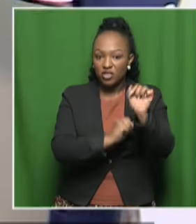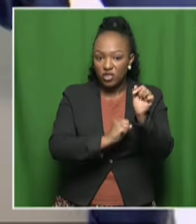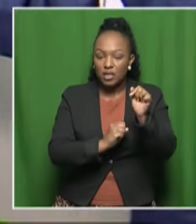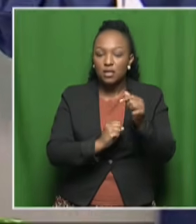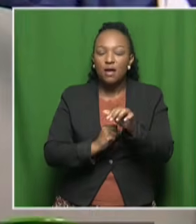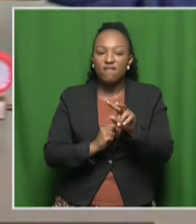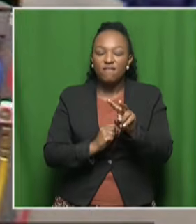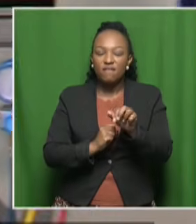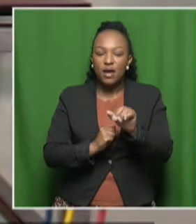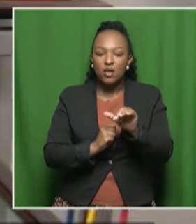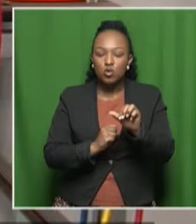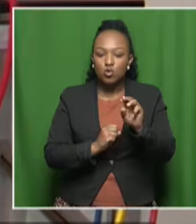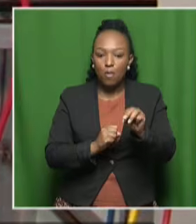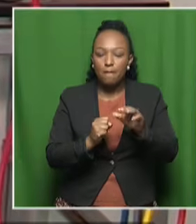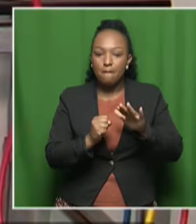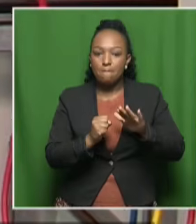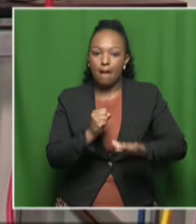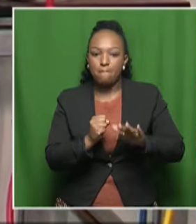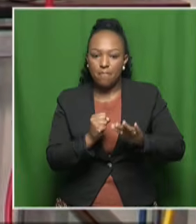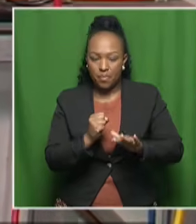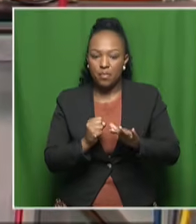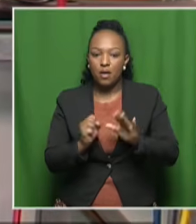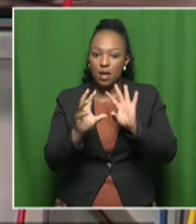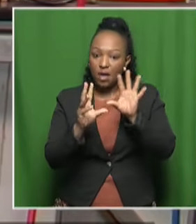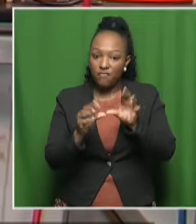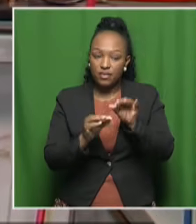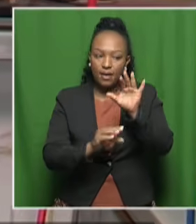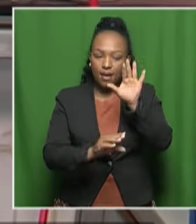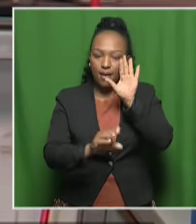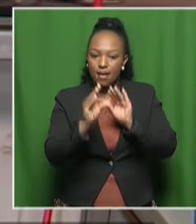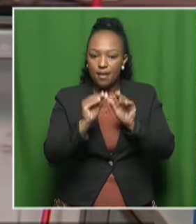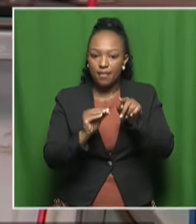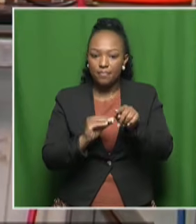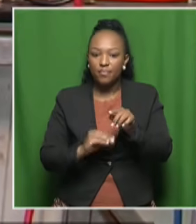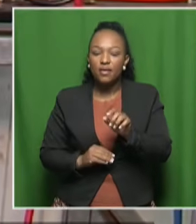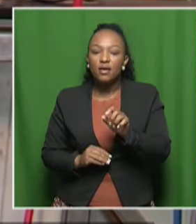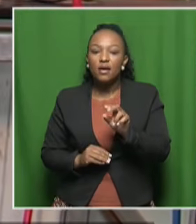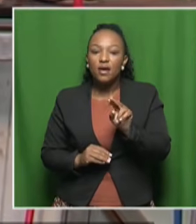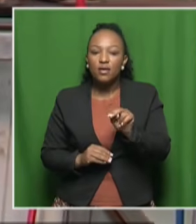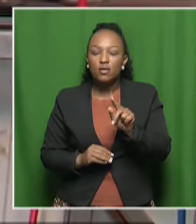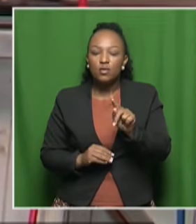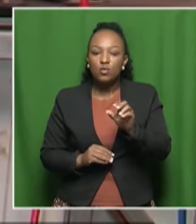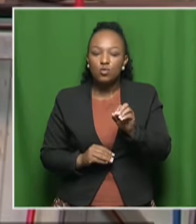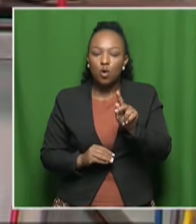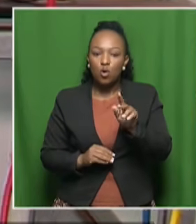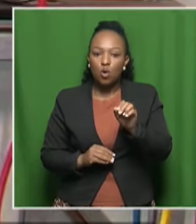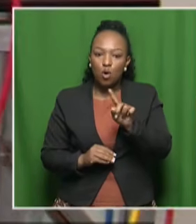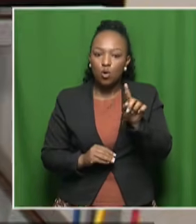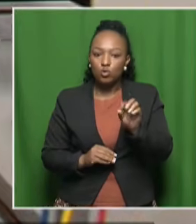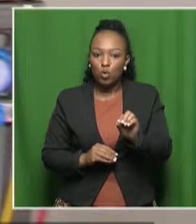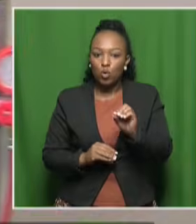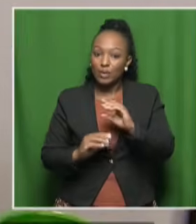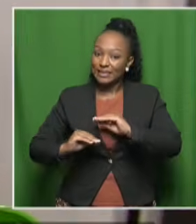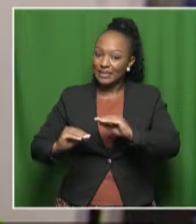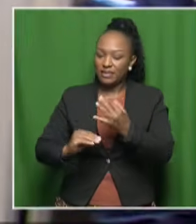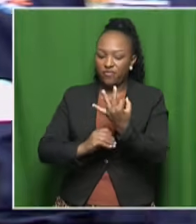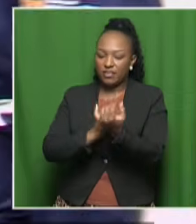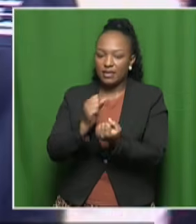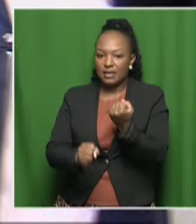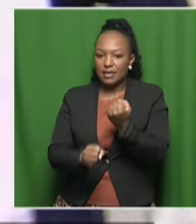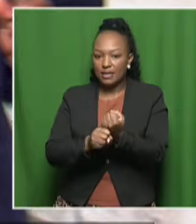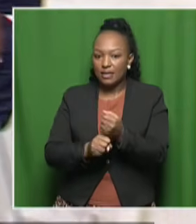They learn using those units. And of course, it's Ntokozo who teaches them all of these skills. 3 years, as you heard,